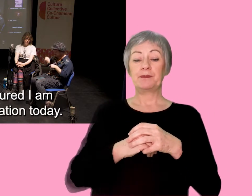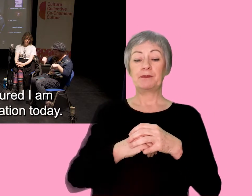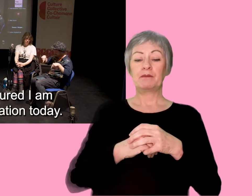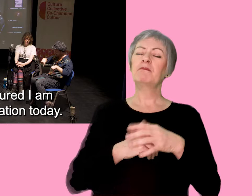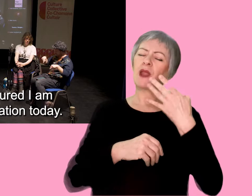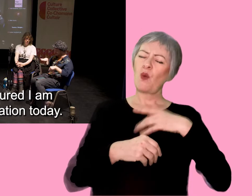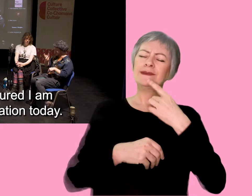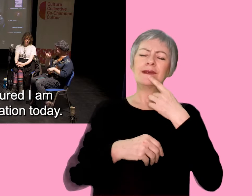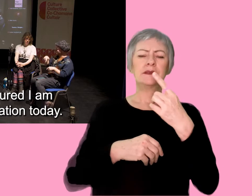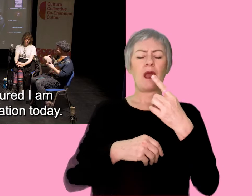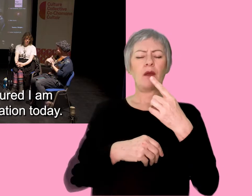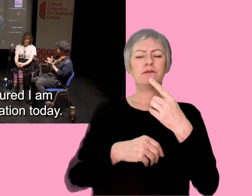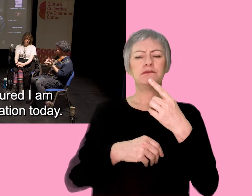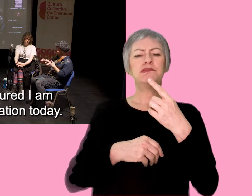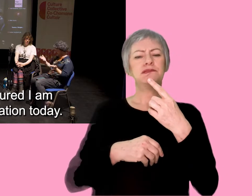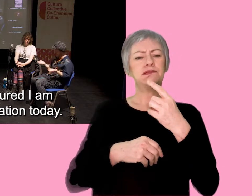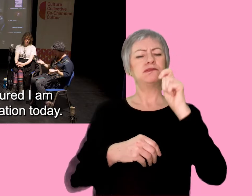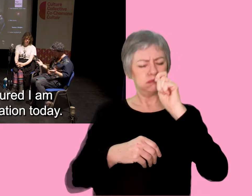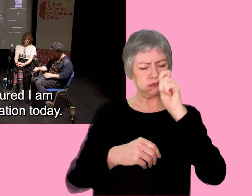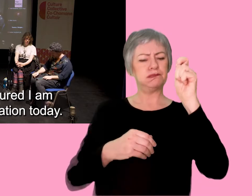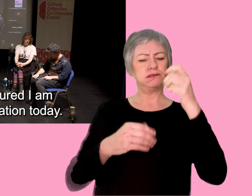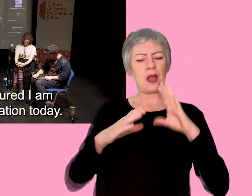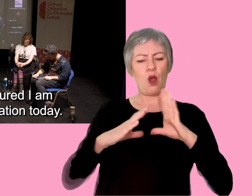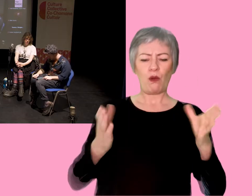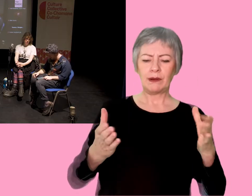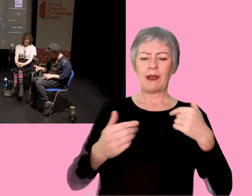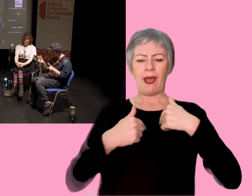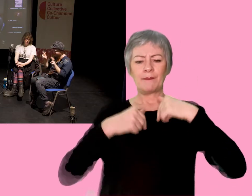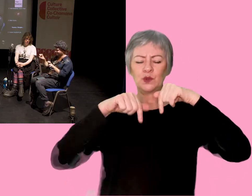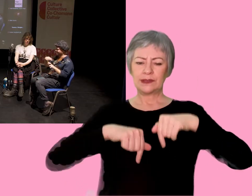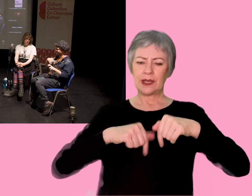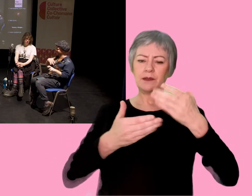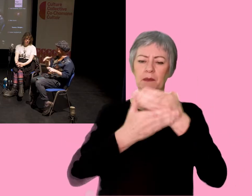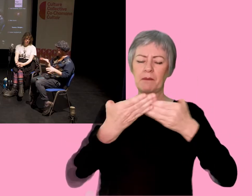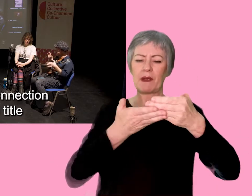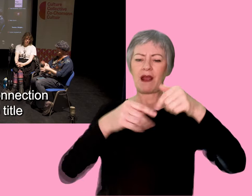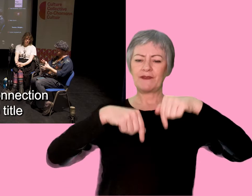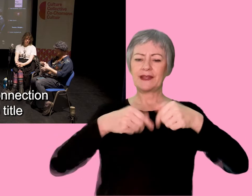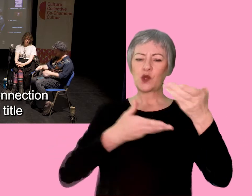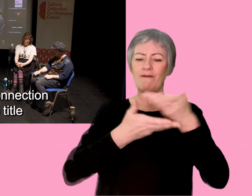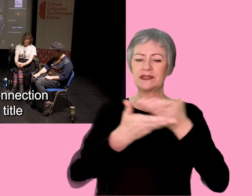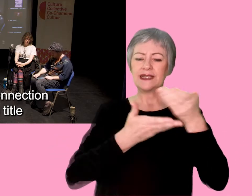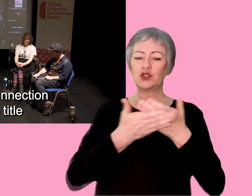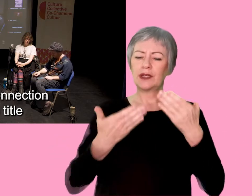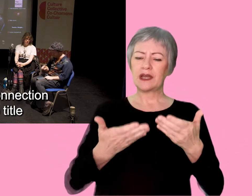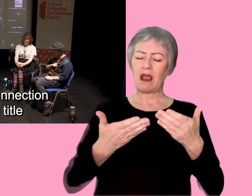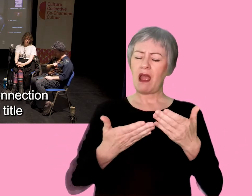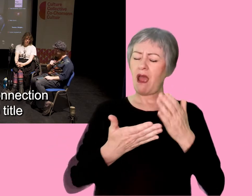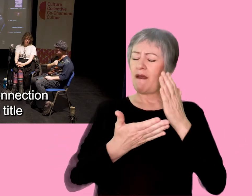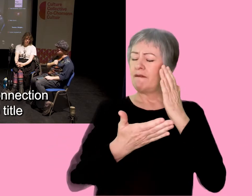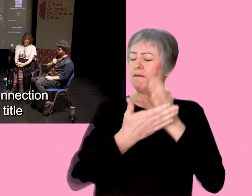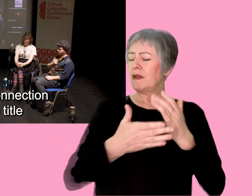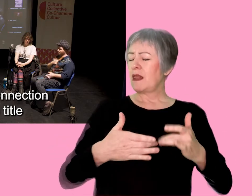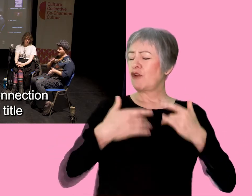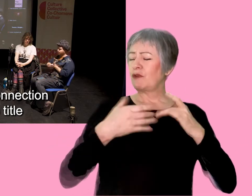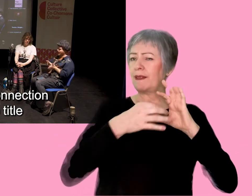I want to say how honoured I am to be part of this conversation today. For me, I feel a real